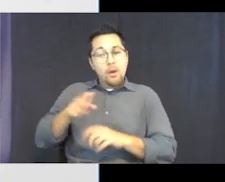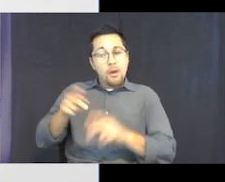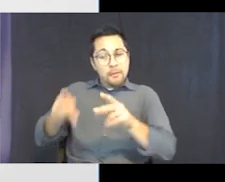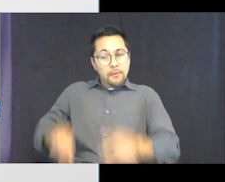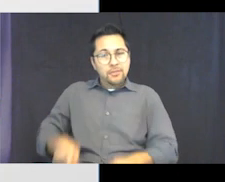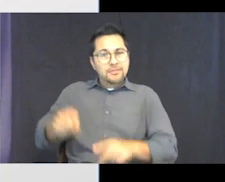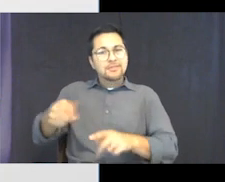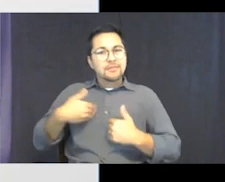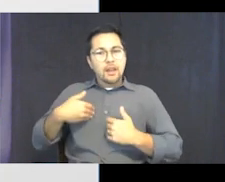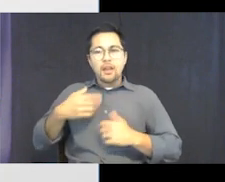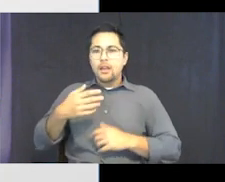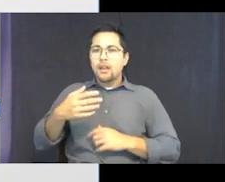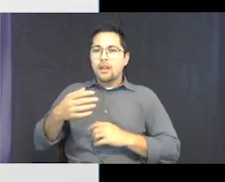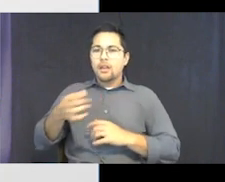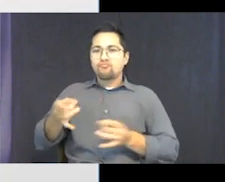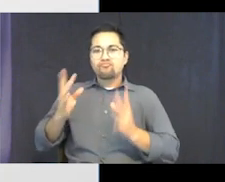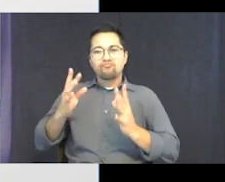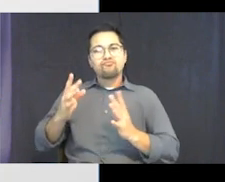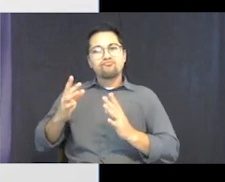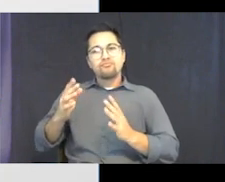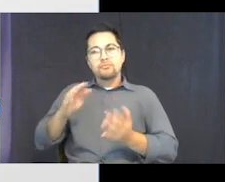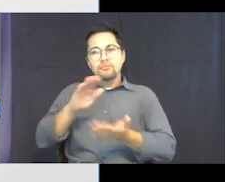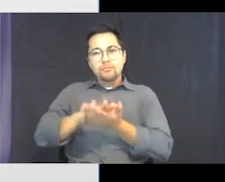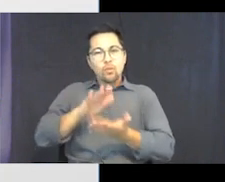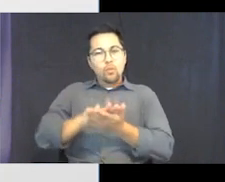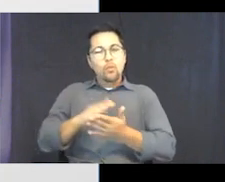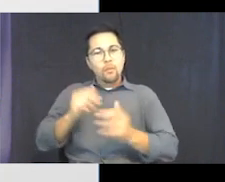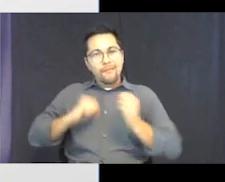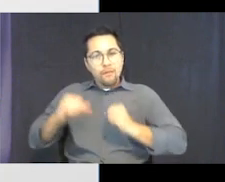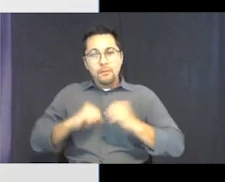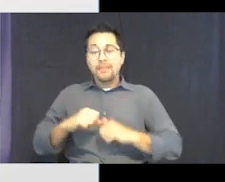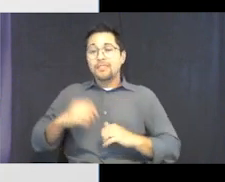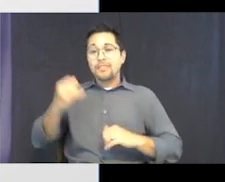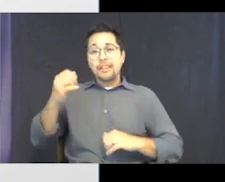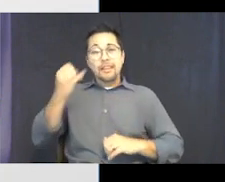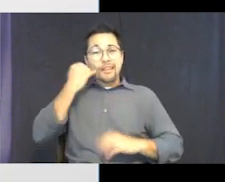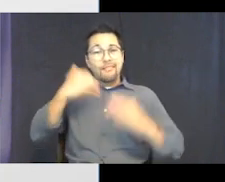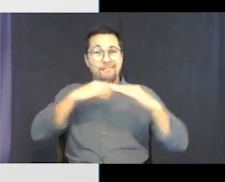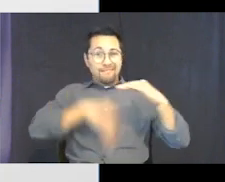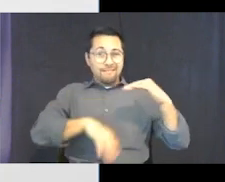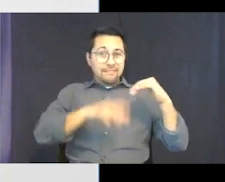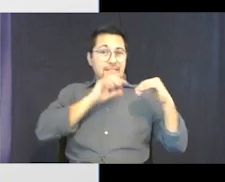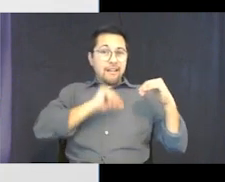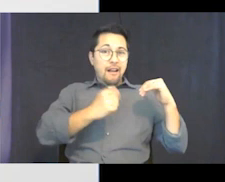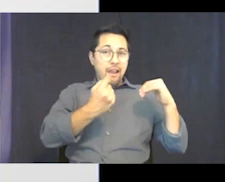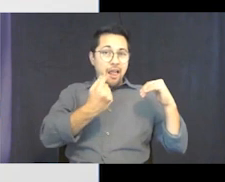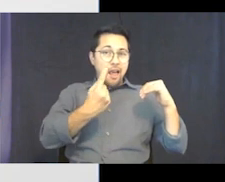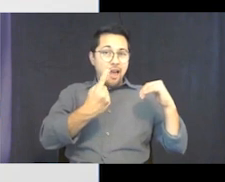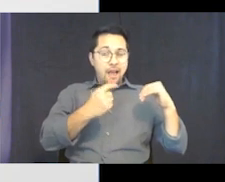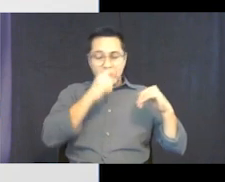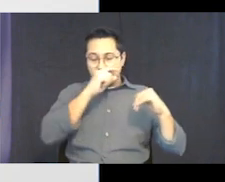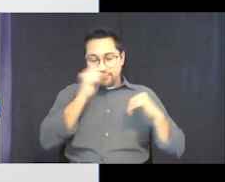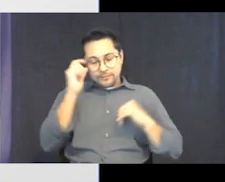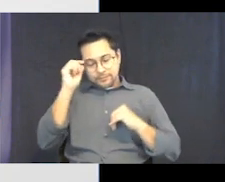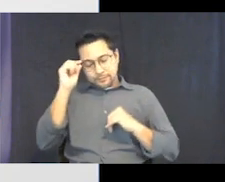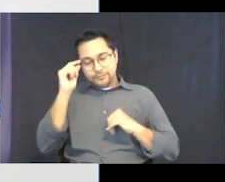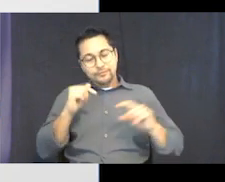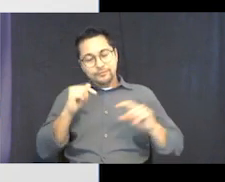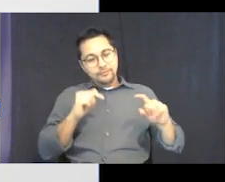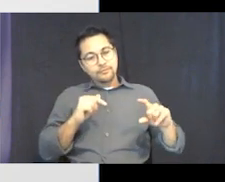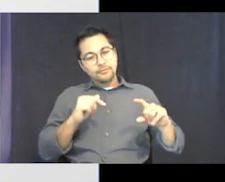academic performance or suspensions. Children younger than 11 with a mental health diagnosis or co-occurring substance